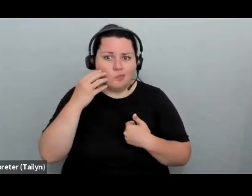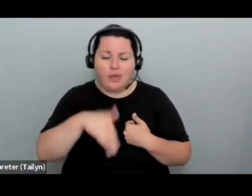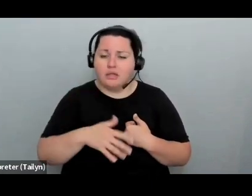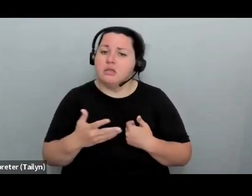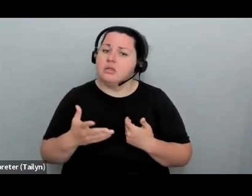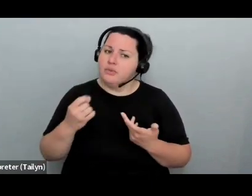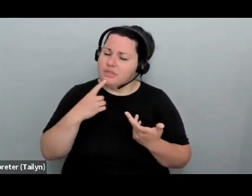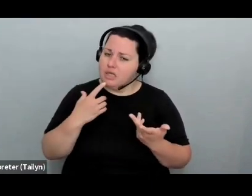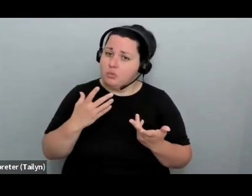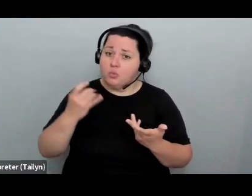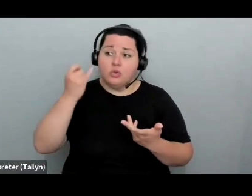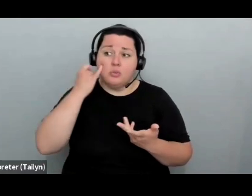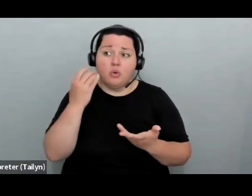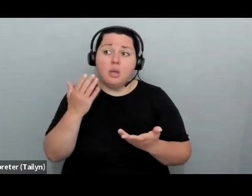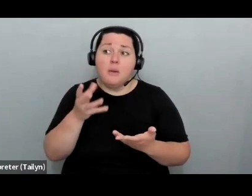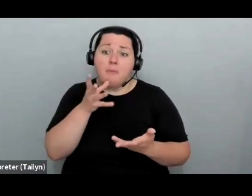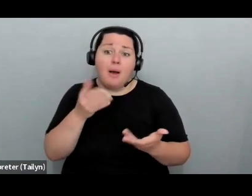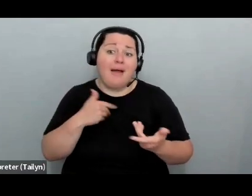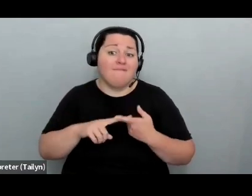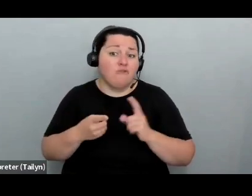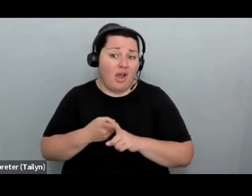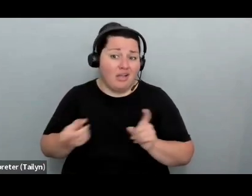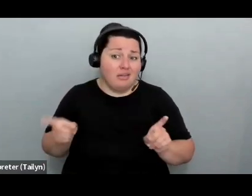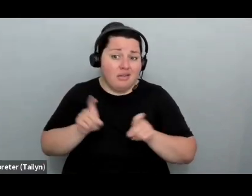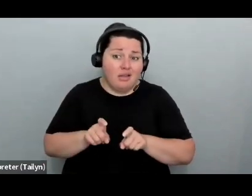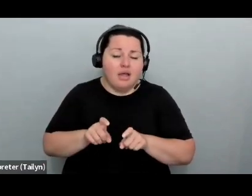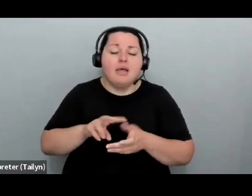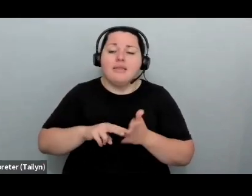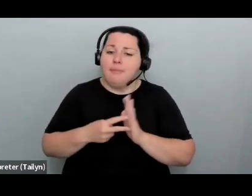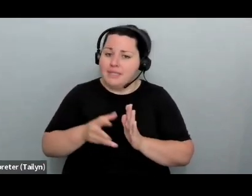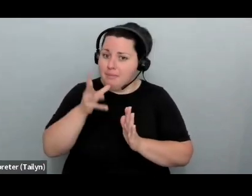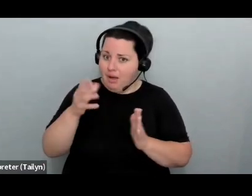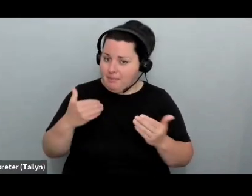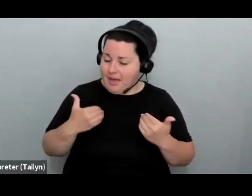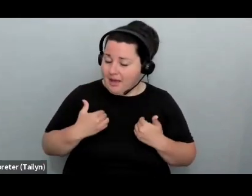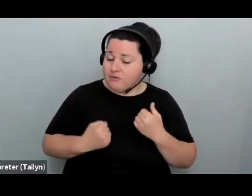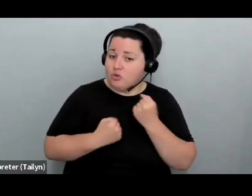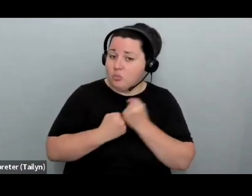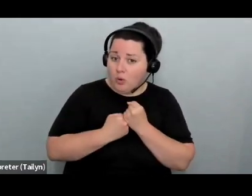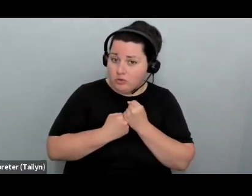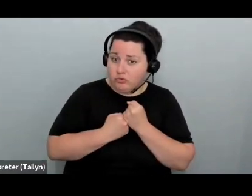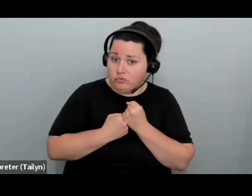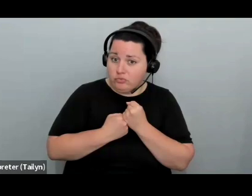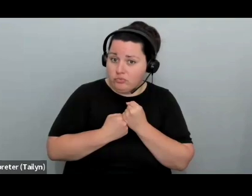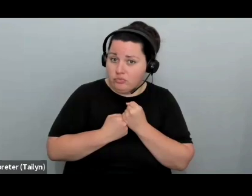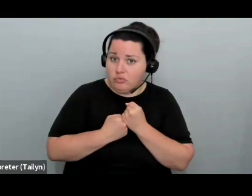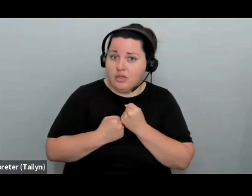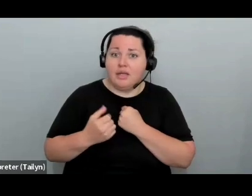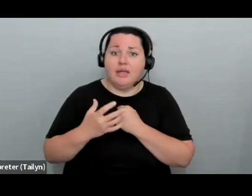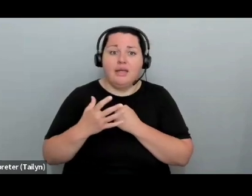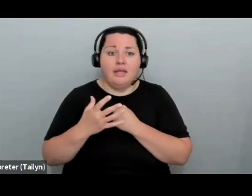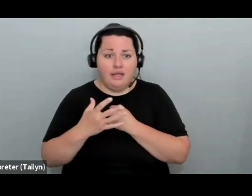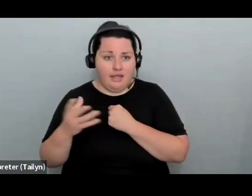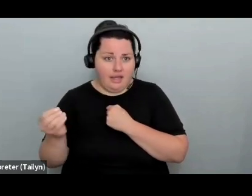is, what if mom had a friend with her? That gave support for mom. And it also